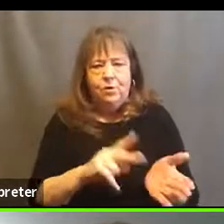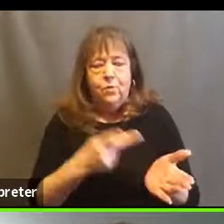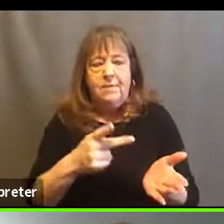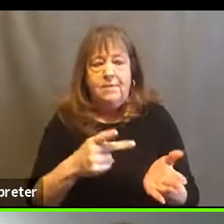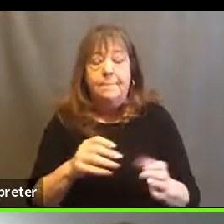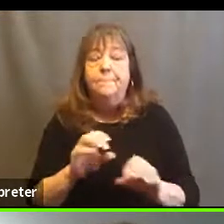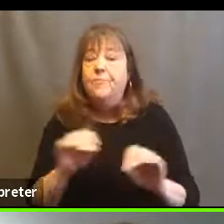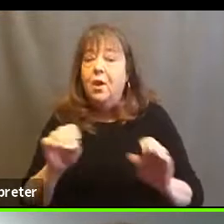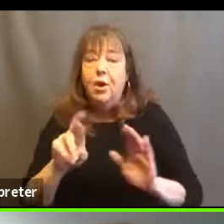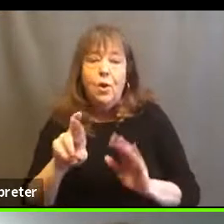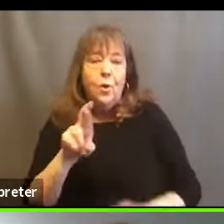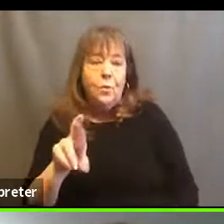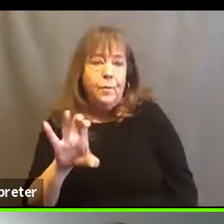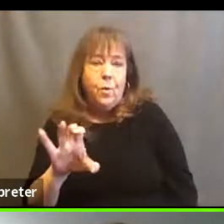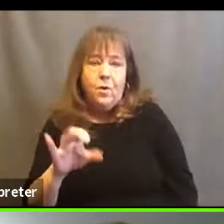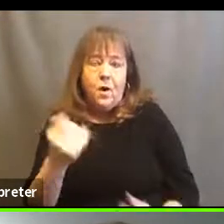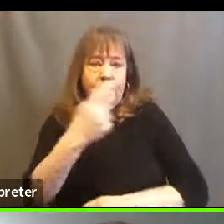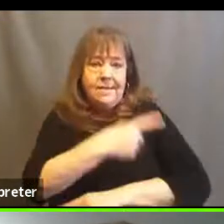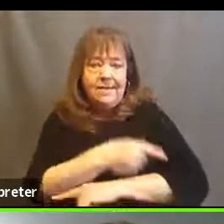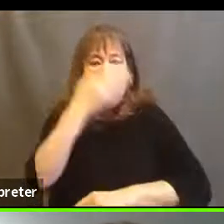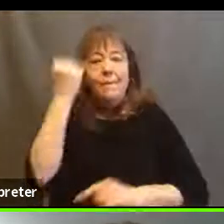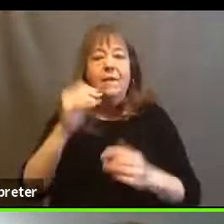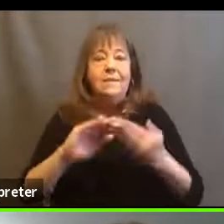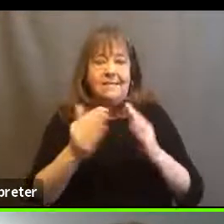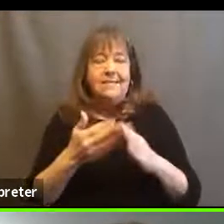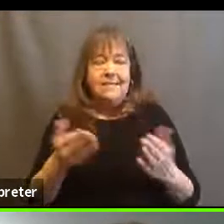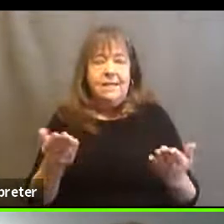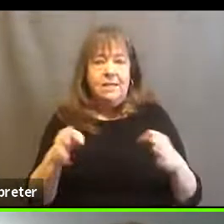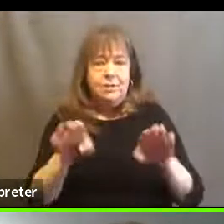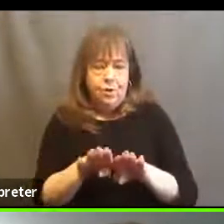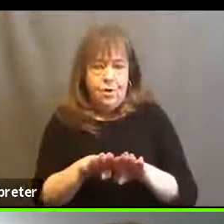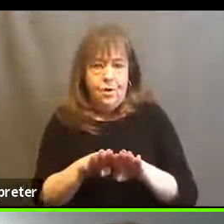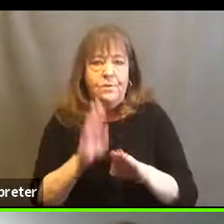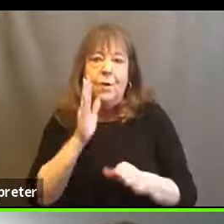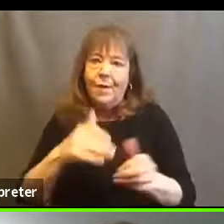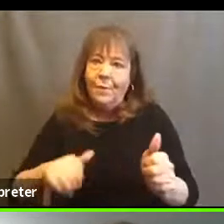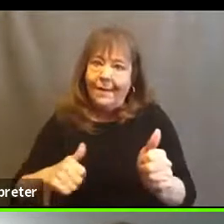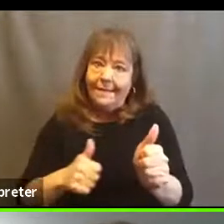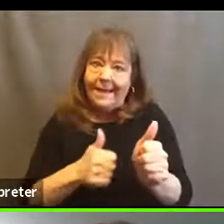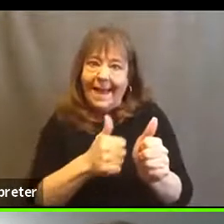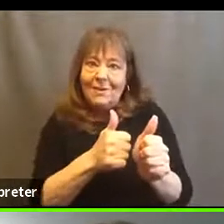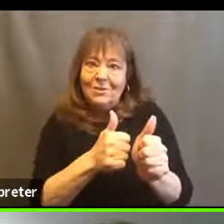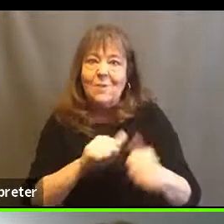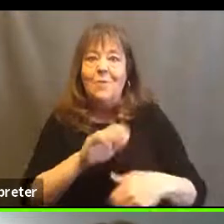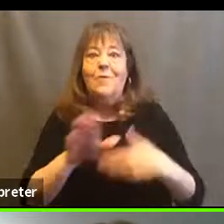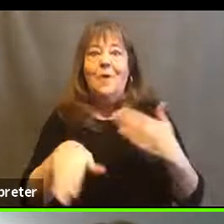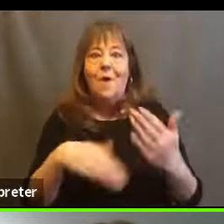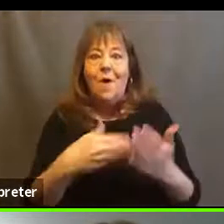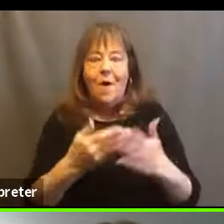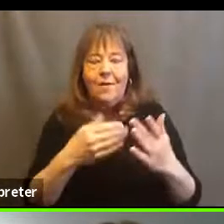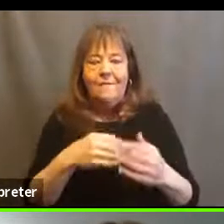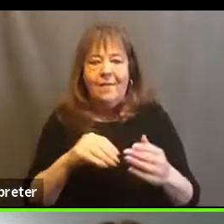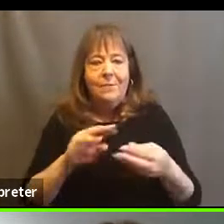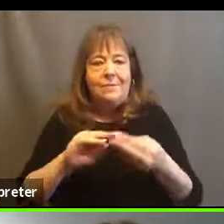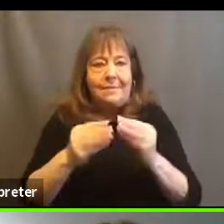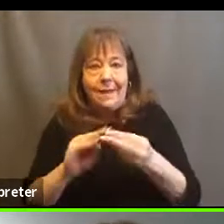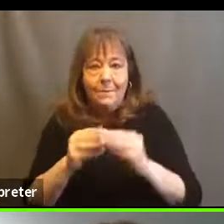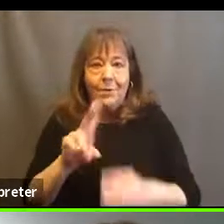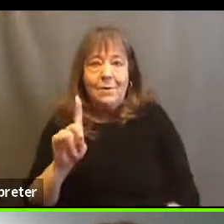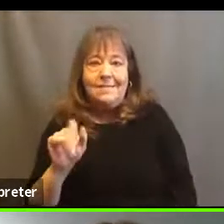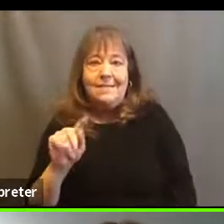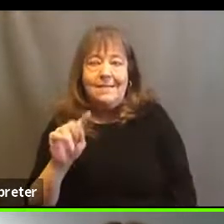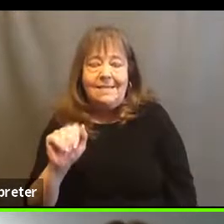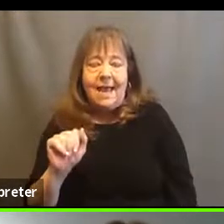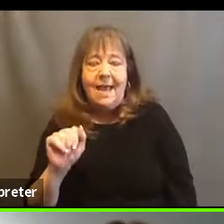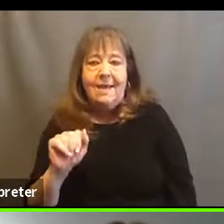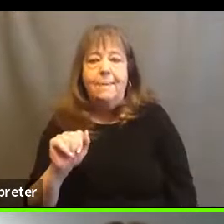today, as city operations are currently closed. We will catch up with a bolus of data when the city operations resume, both